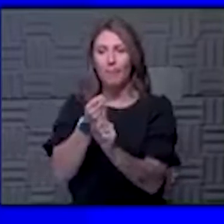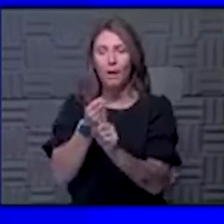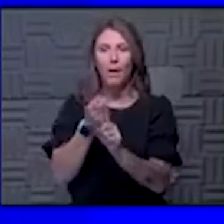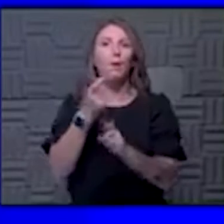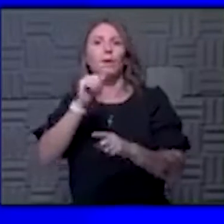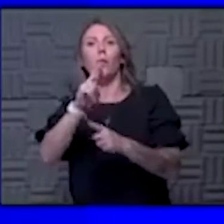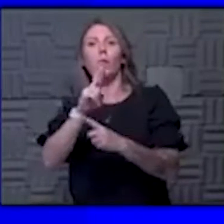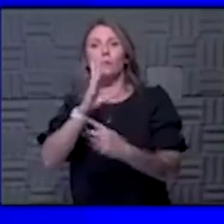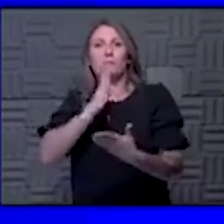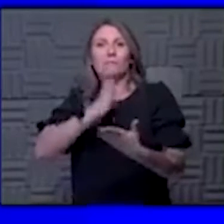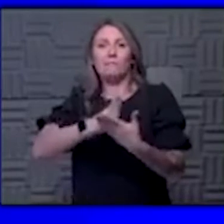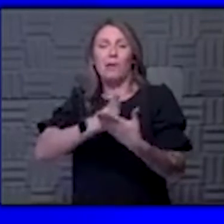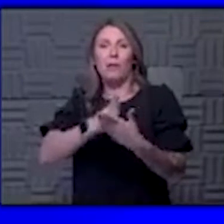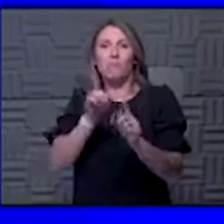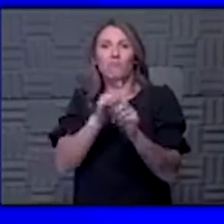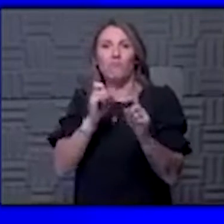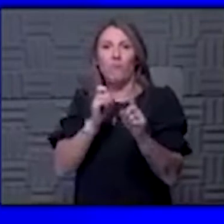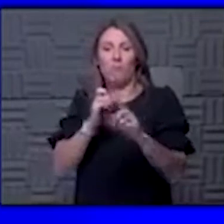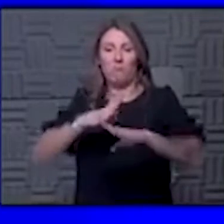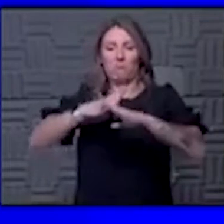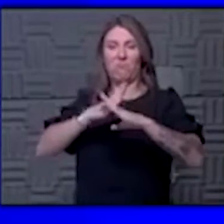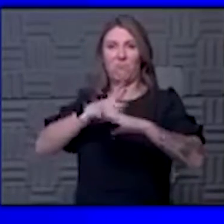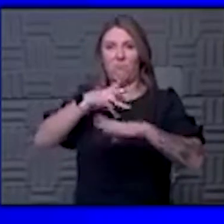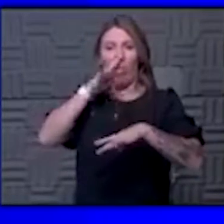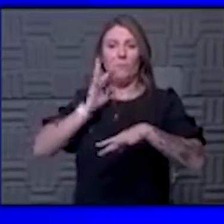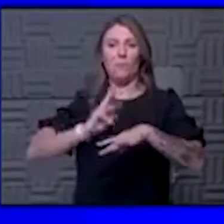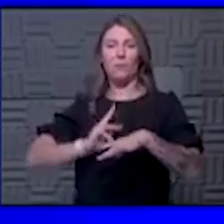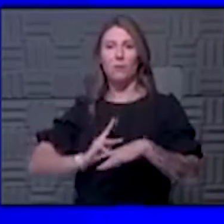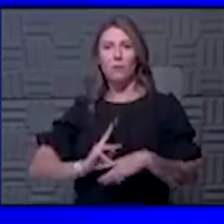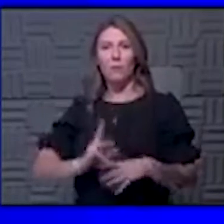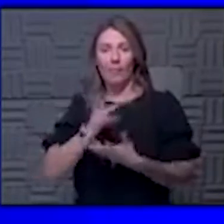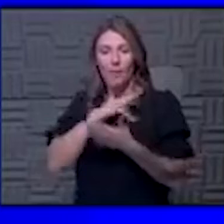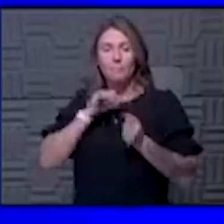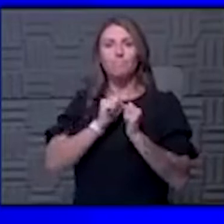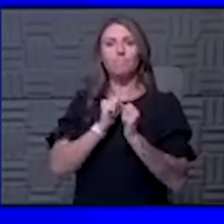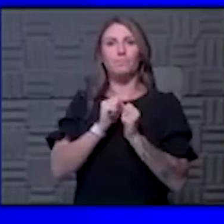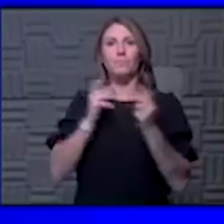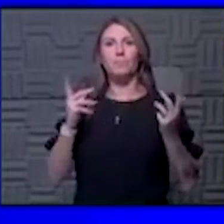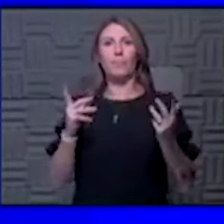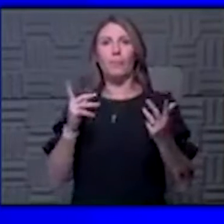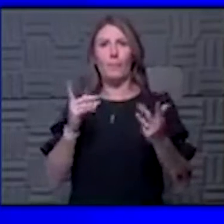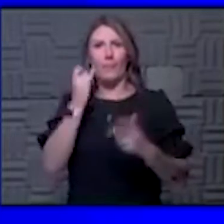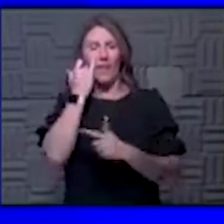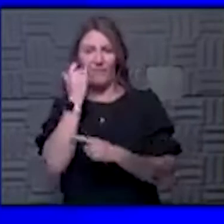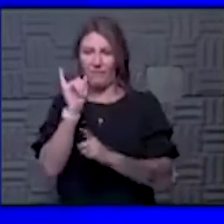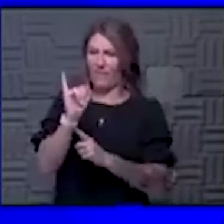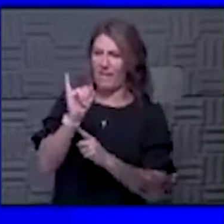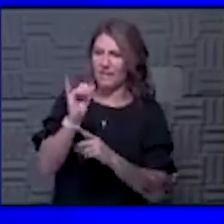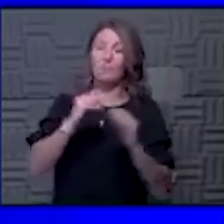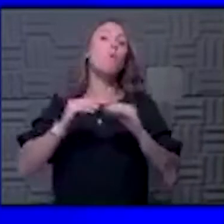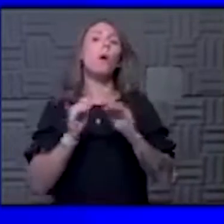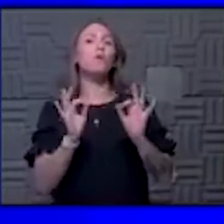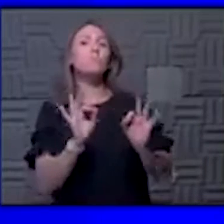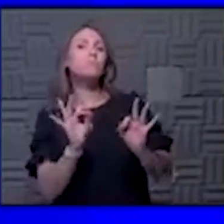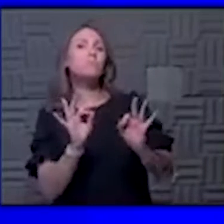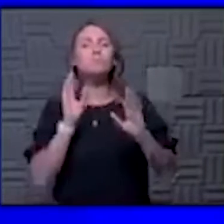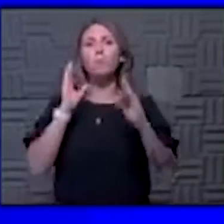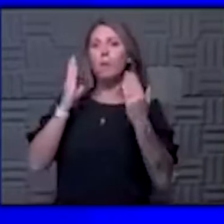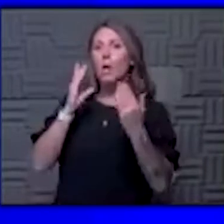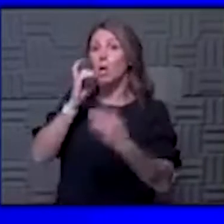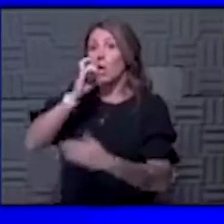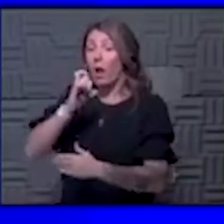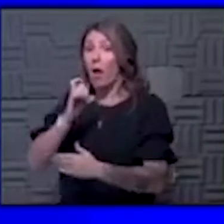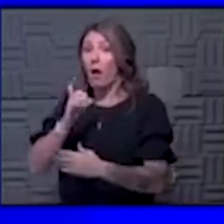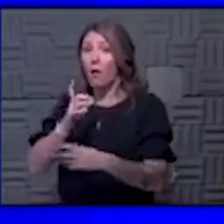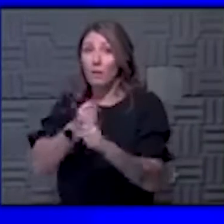it stop the infection whatsoever? If you do get infected, is it going to have more mild symptoms compared to if you didn't get the vaccine? We